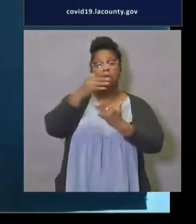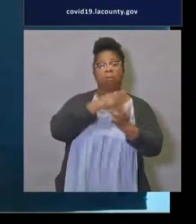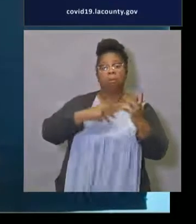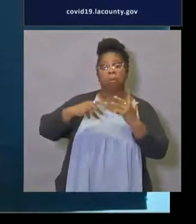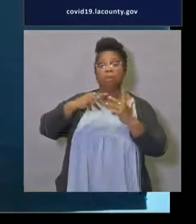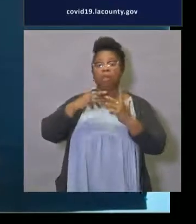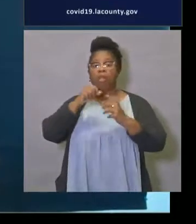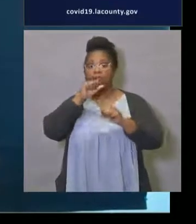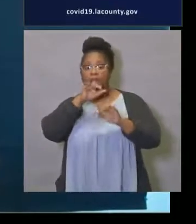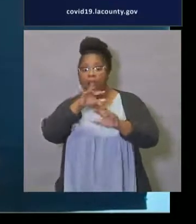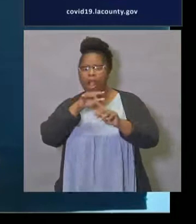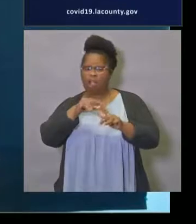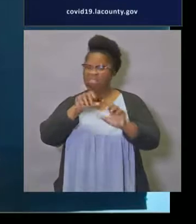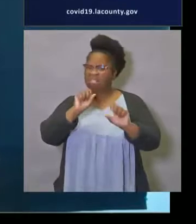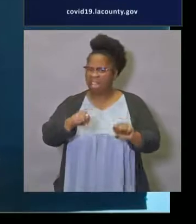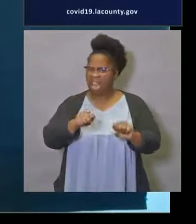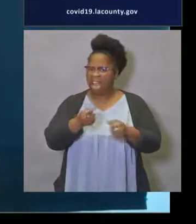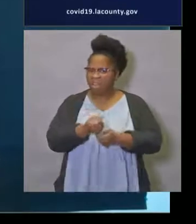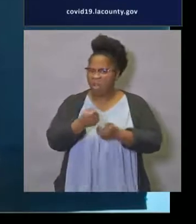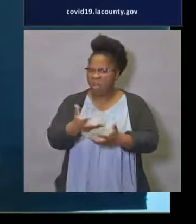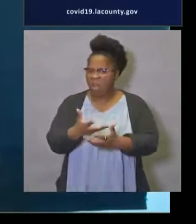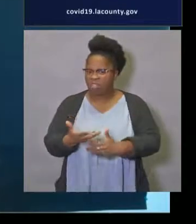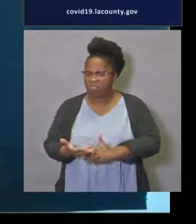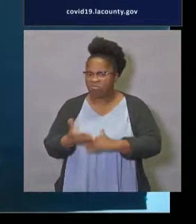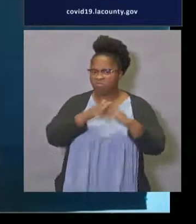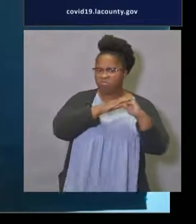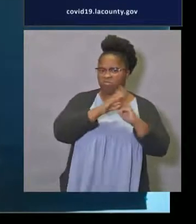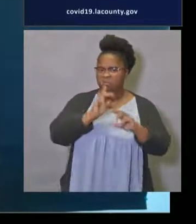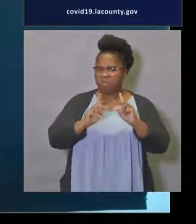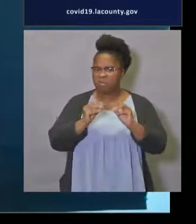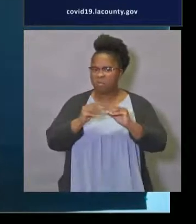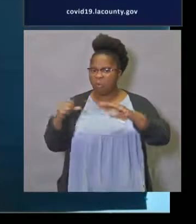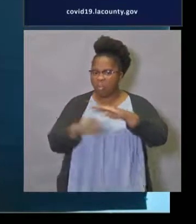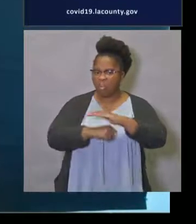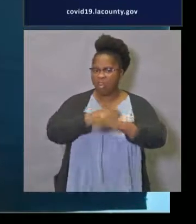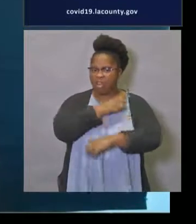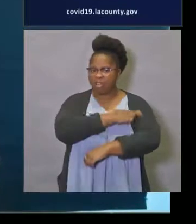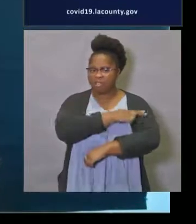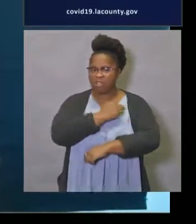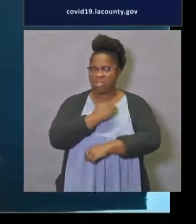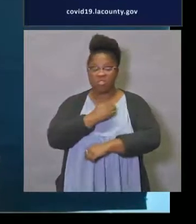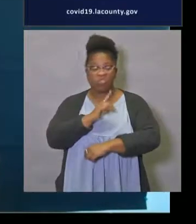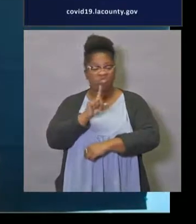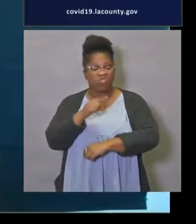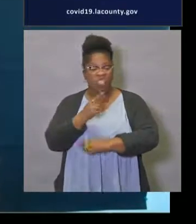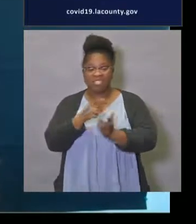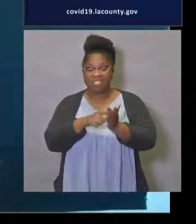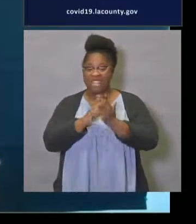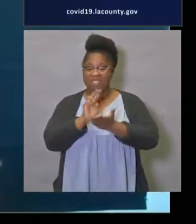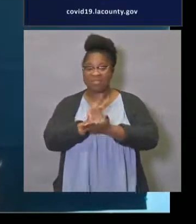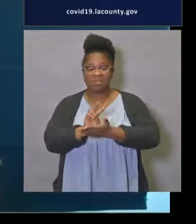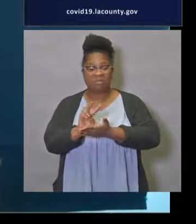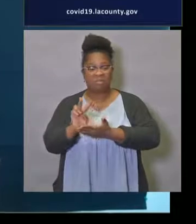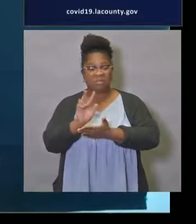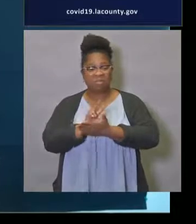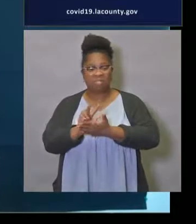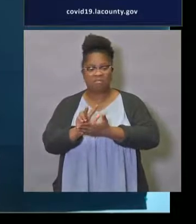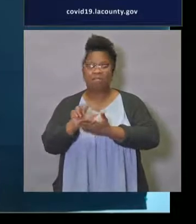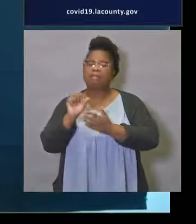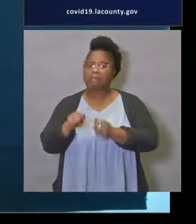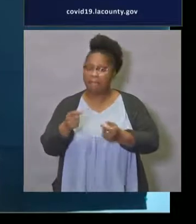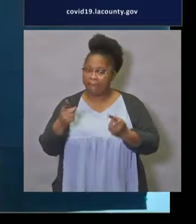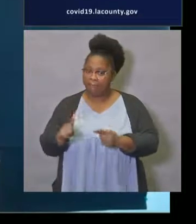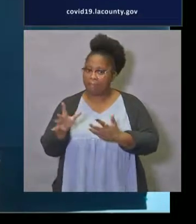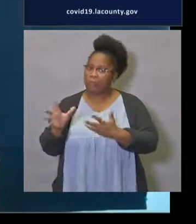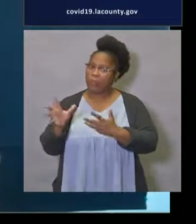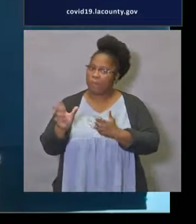very easily lead to an uptick in the number of hospitalized patients within just a couple of weeks. This can happen very quickly,